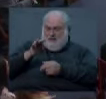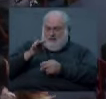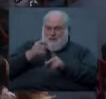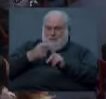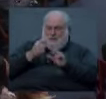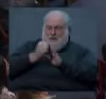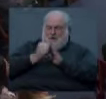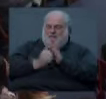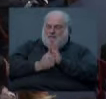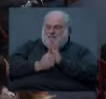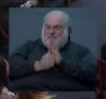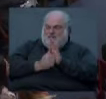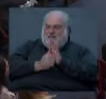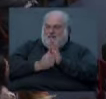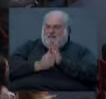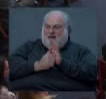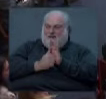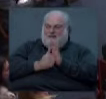from the agenda.